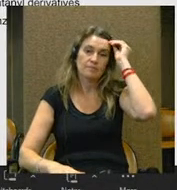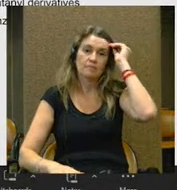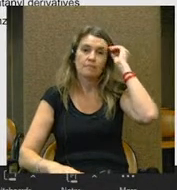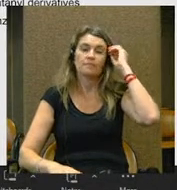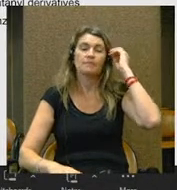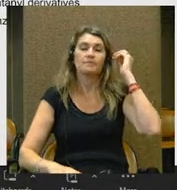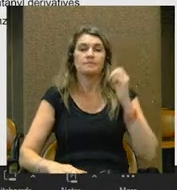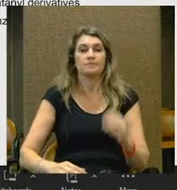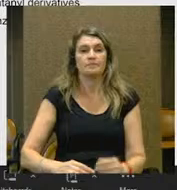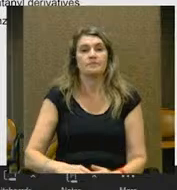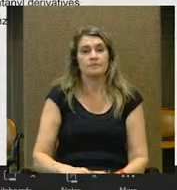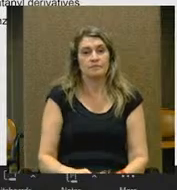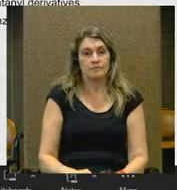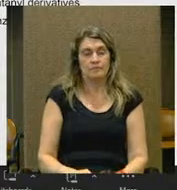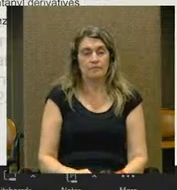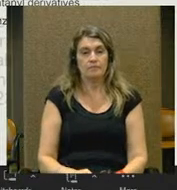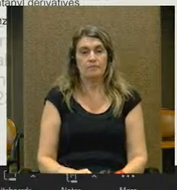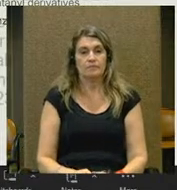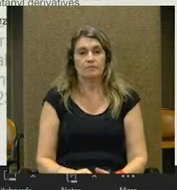please.